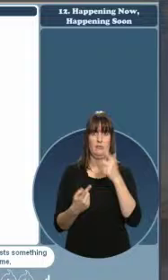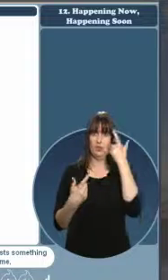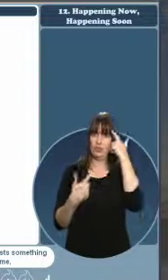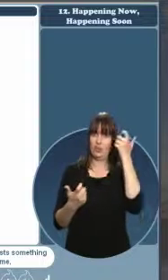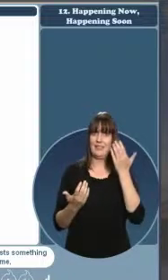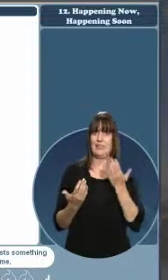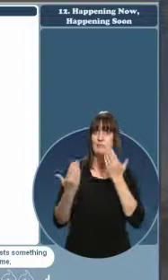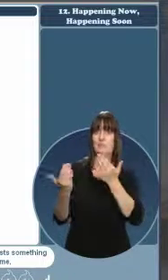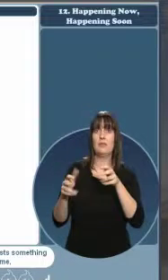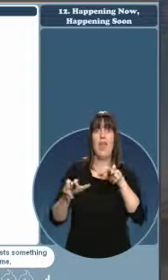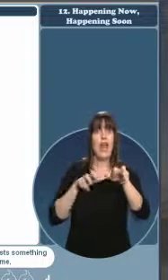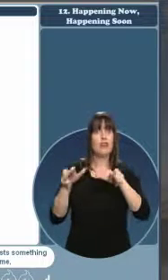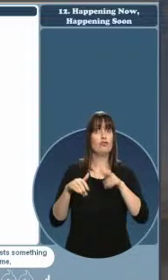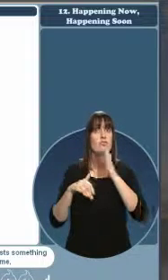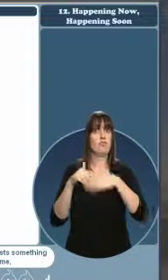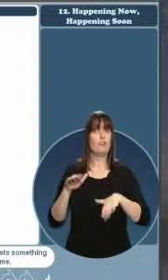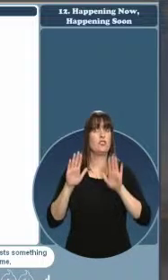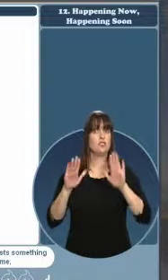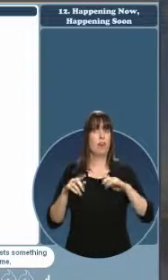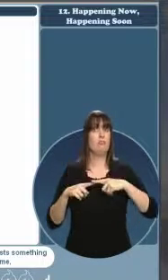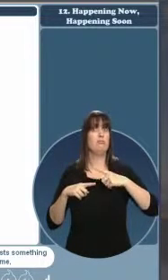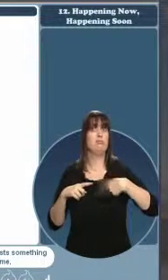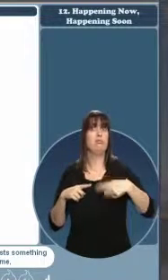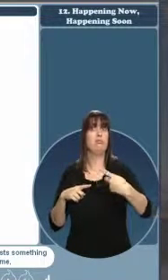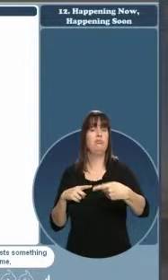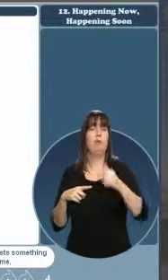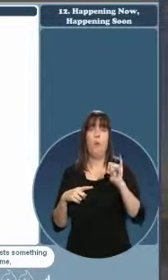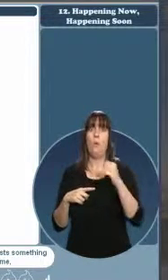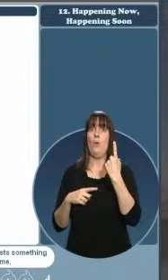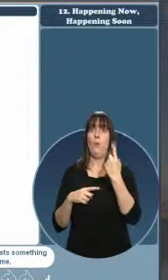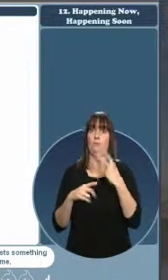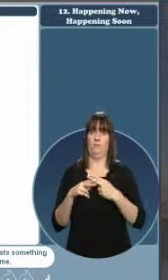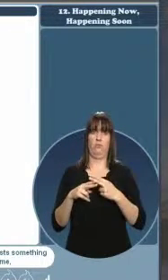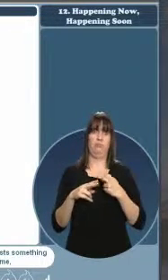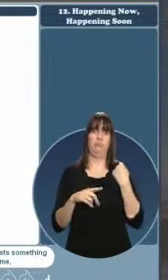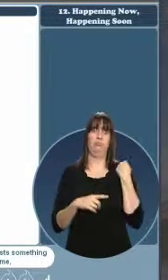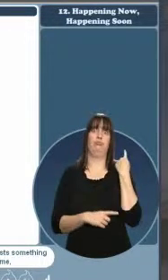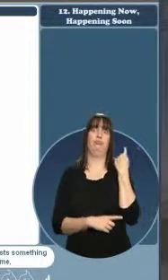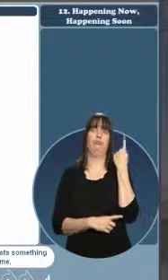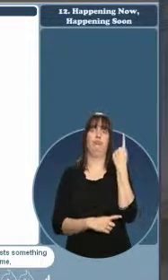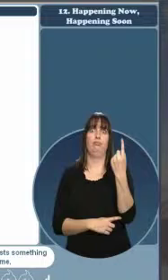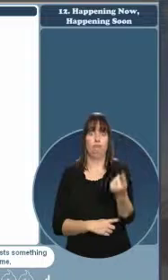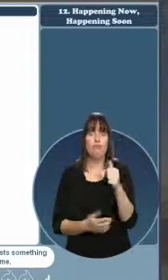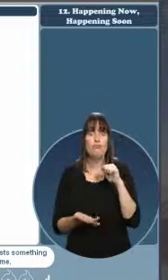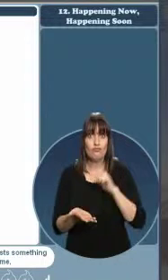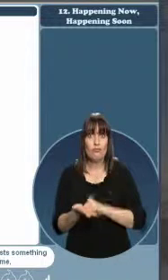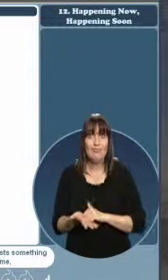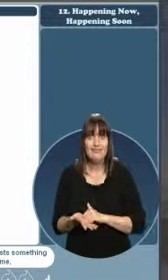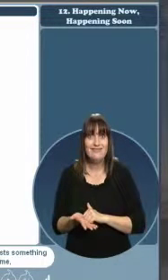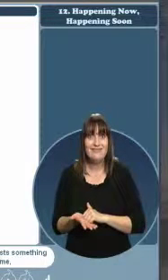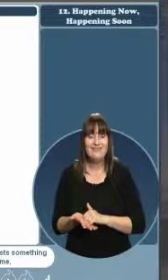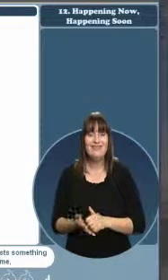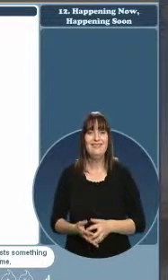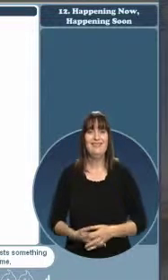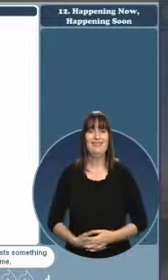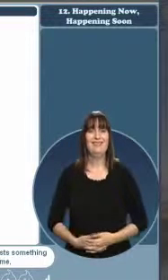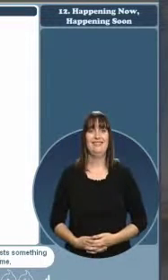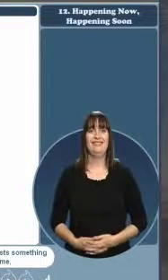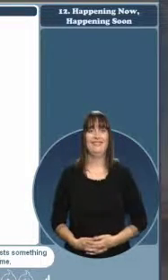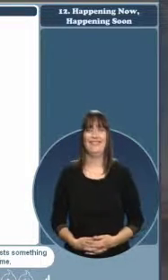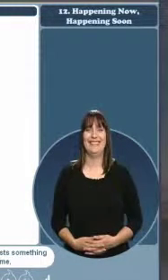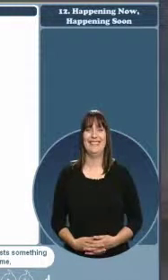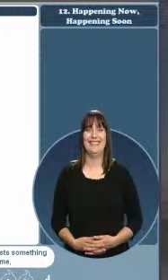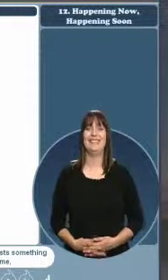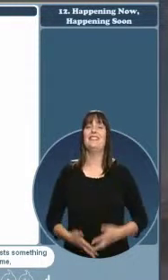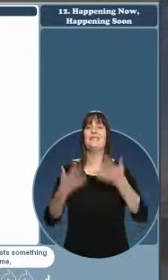Normally the word continuous suggests an action that never stops, or at least one that goes on for a long time, doesn't